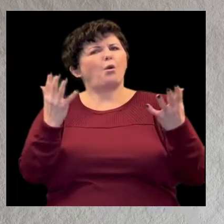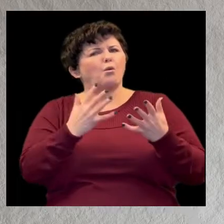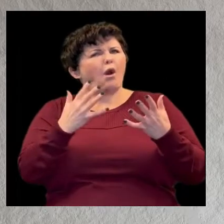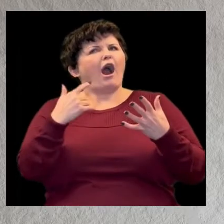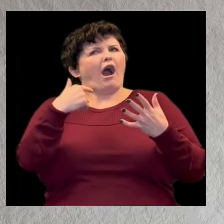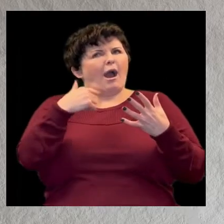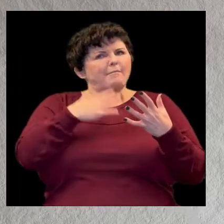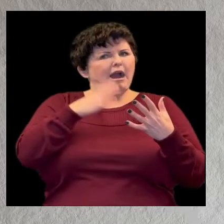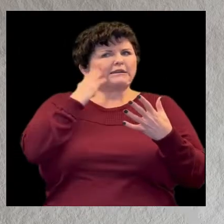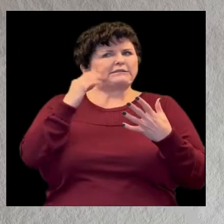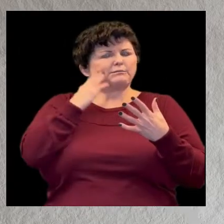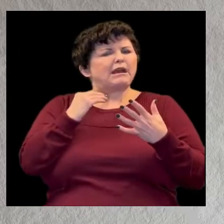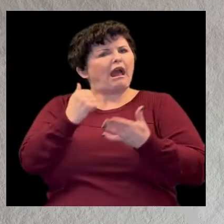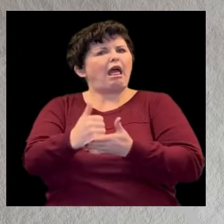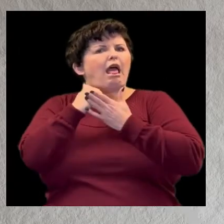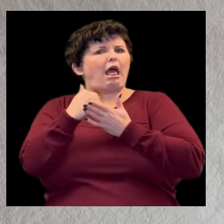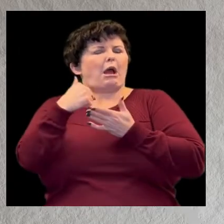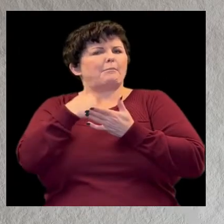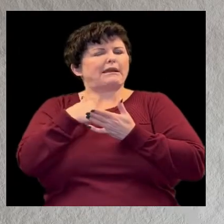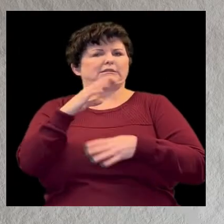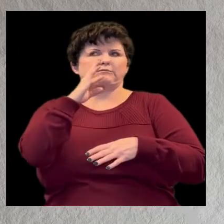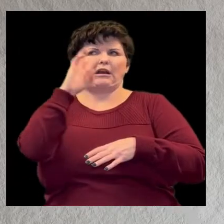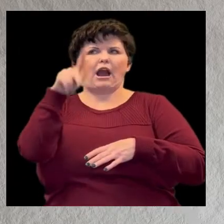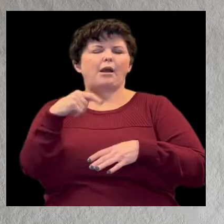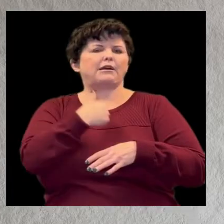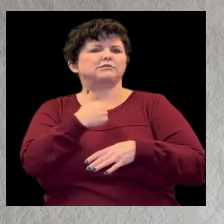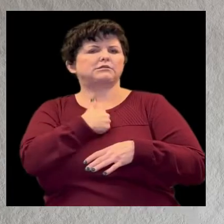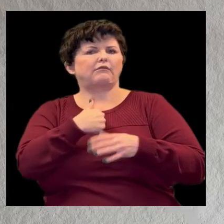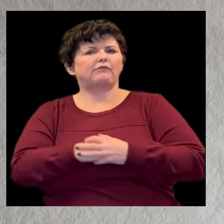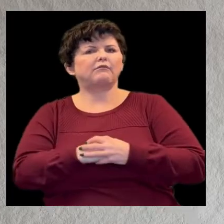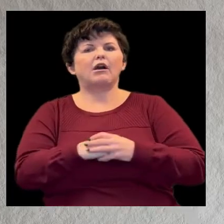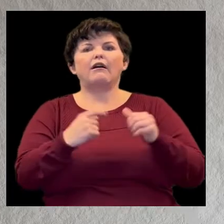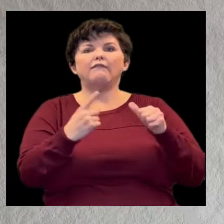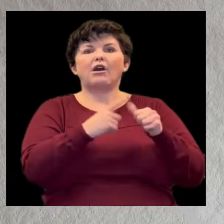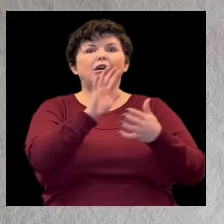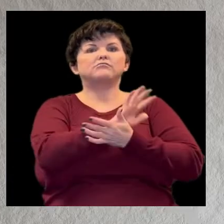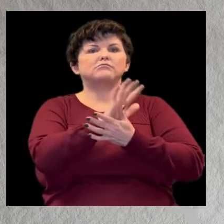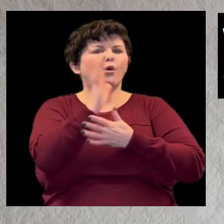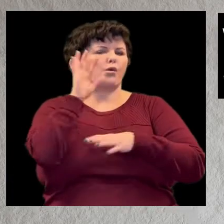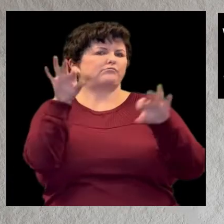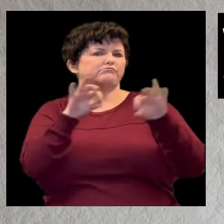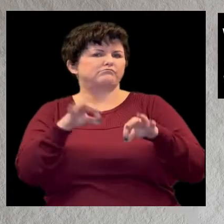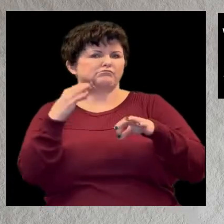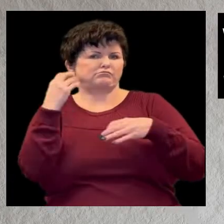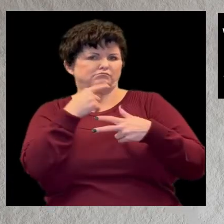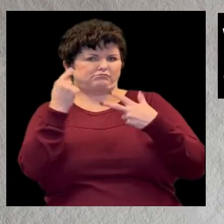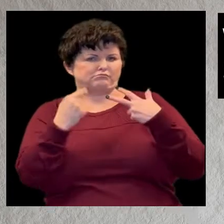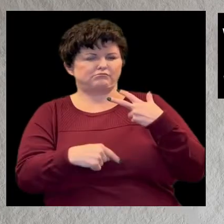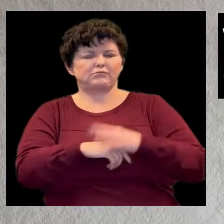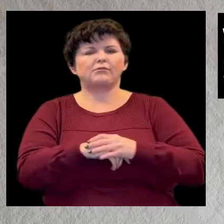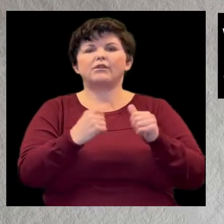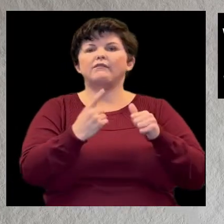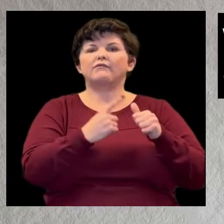myself. This first video covers the following topics. First, I will talk